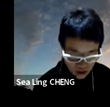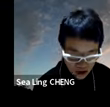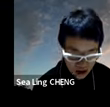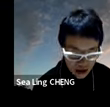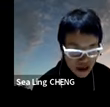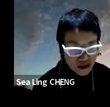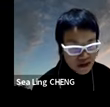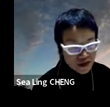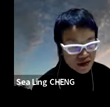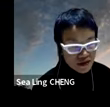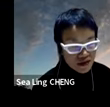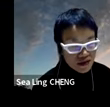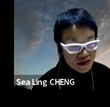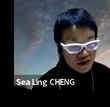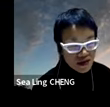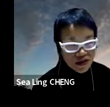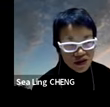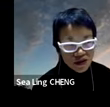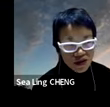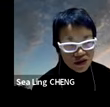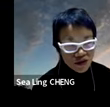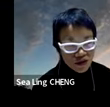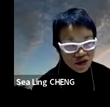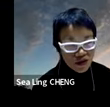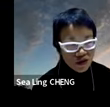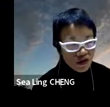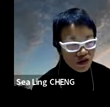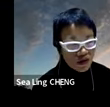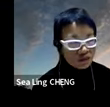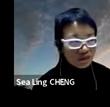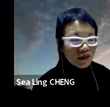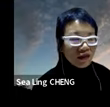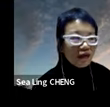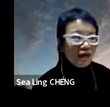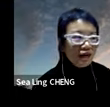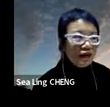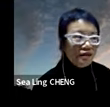So I started doing research on